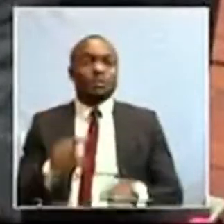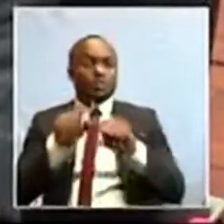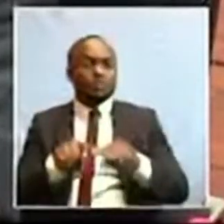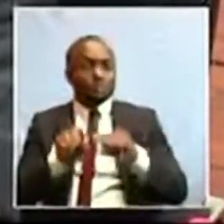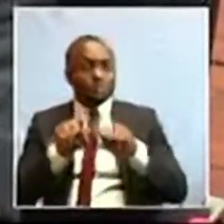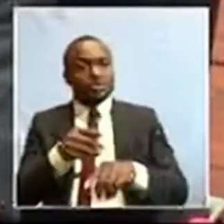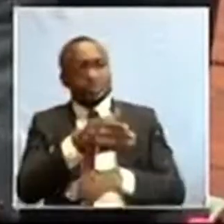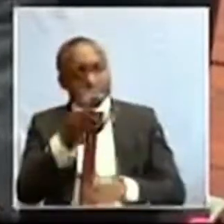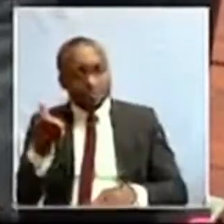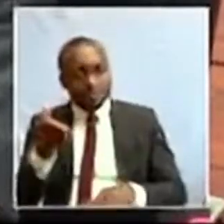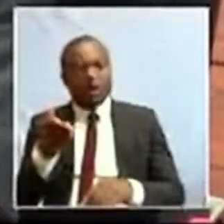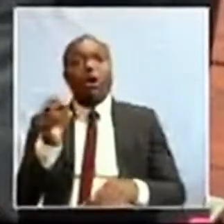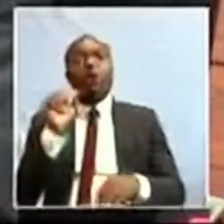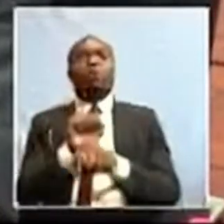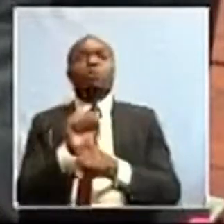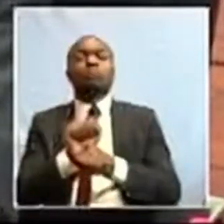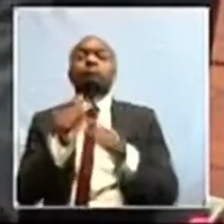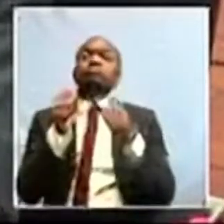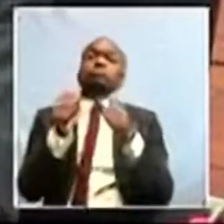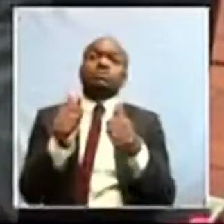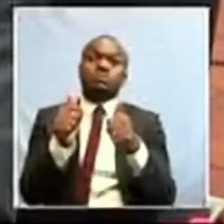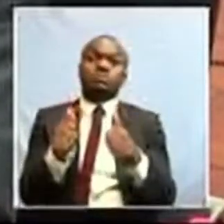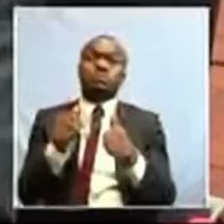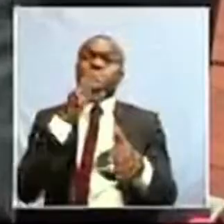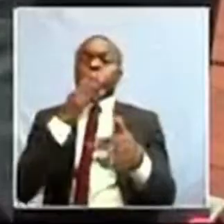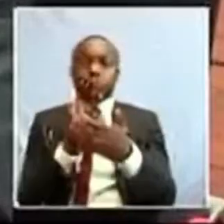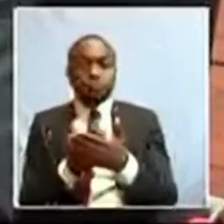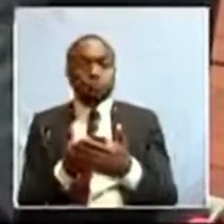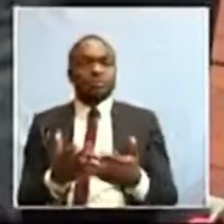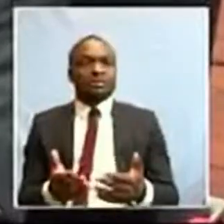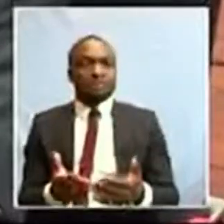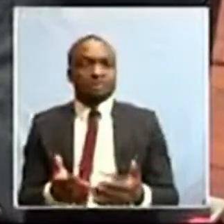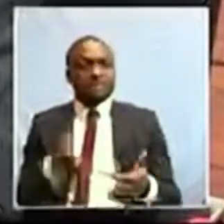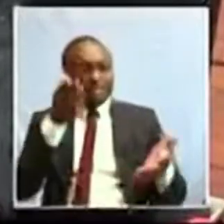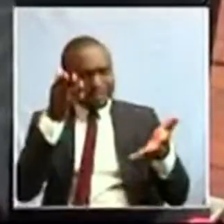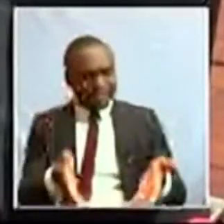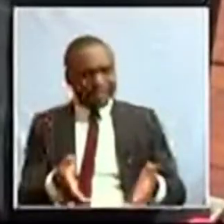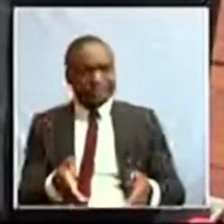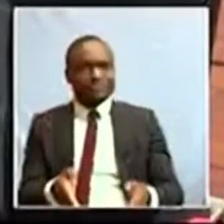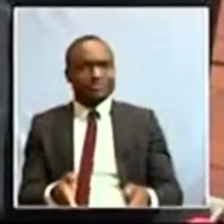on them, they are hardworking, they are good, they are what? Here,